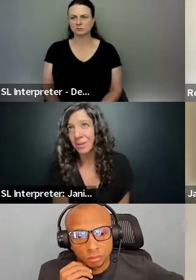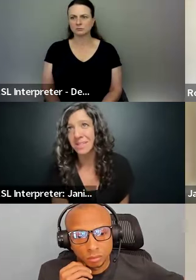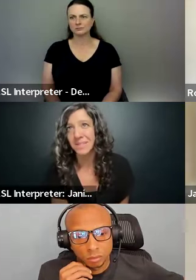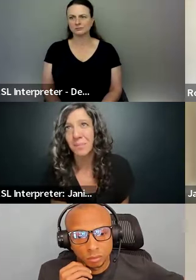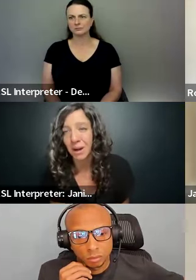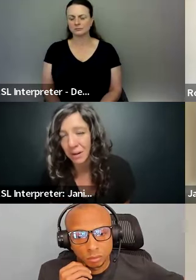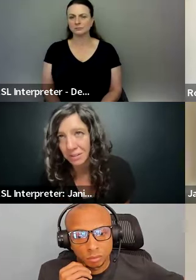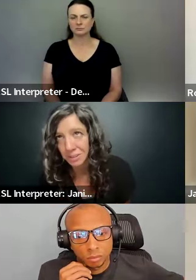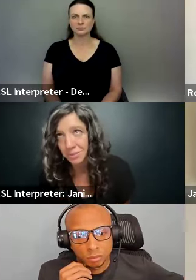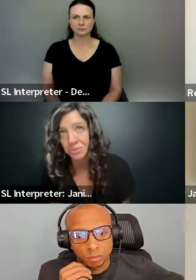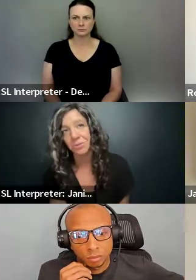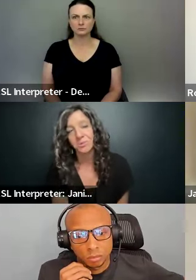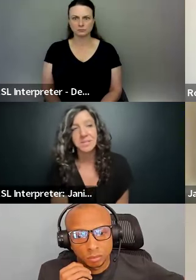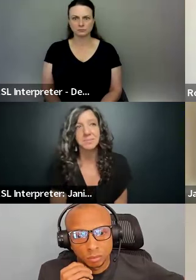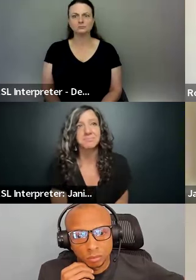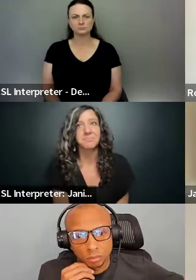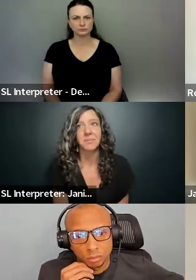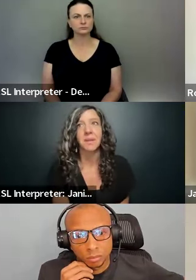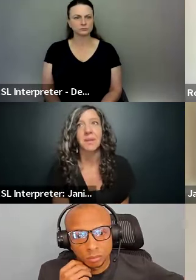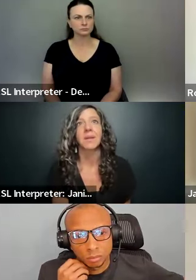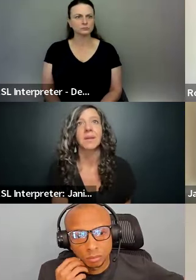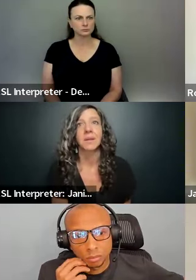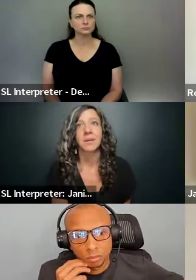change that because of the background issue. So we'll see.